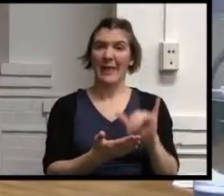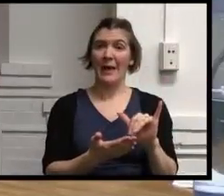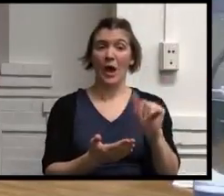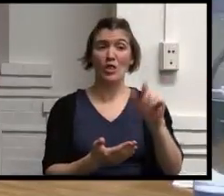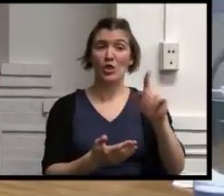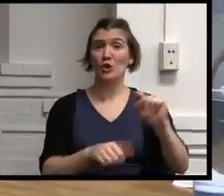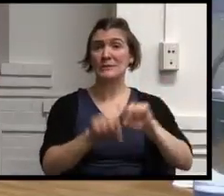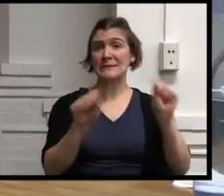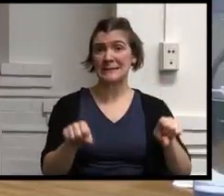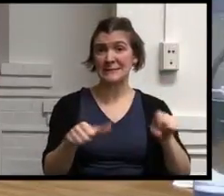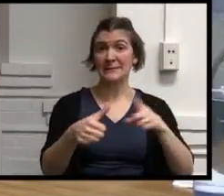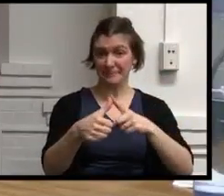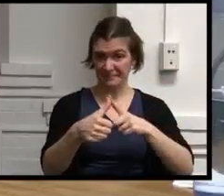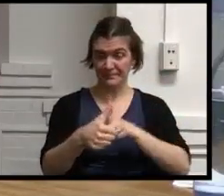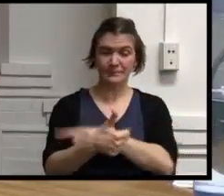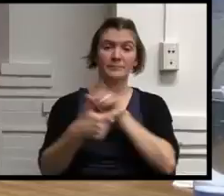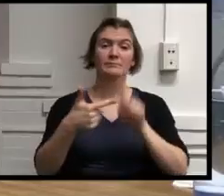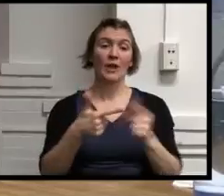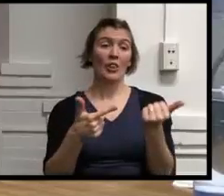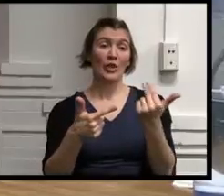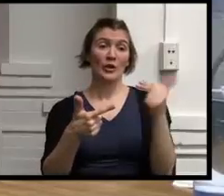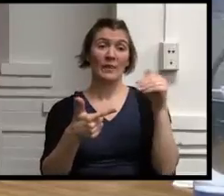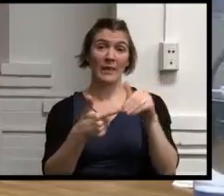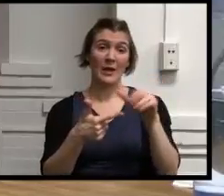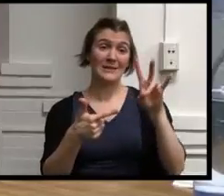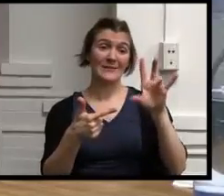to. There's